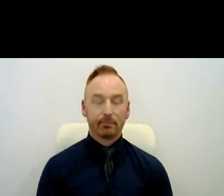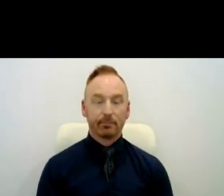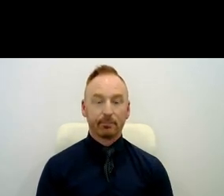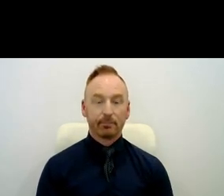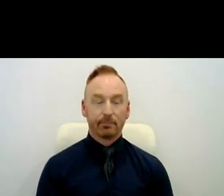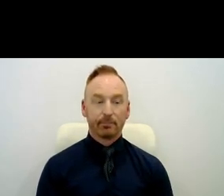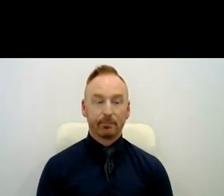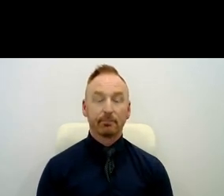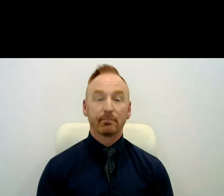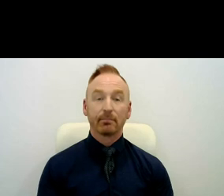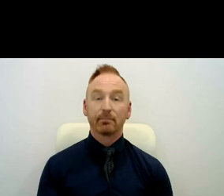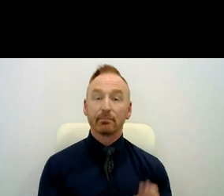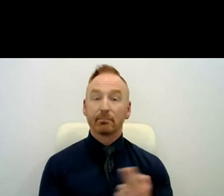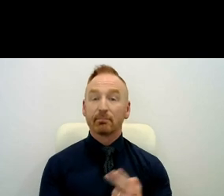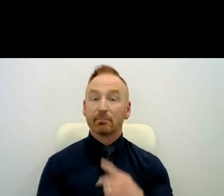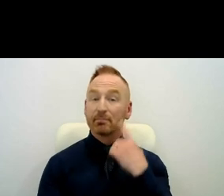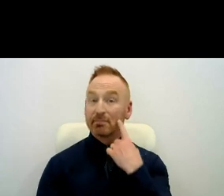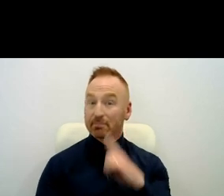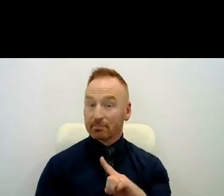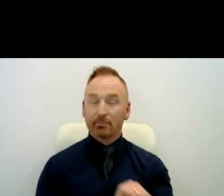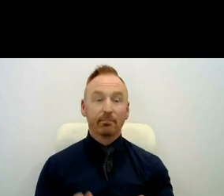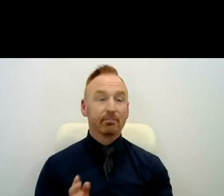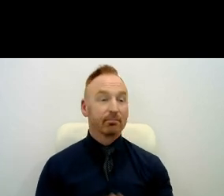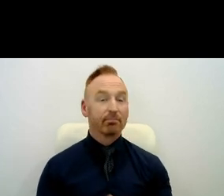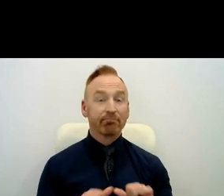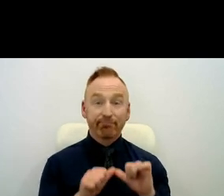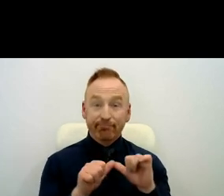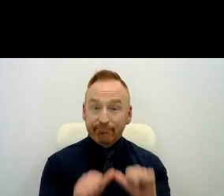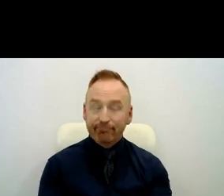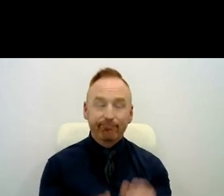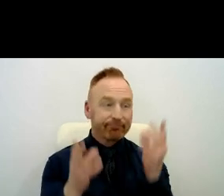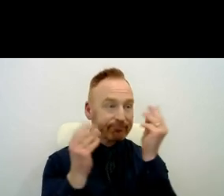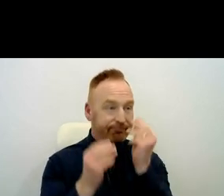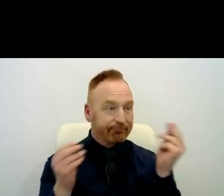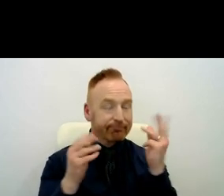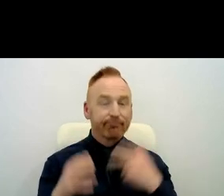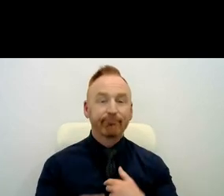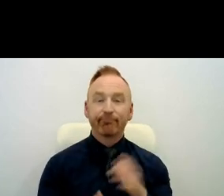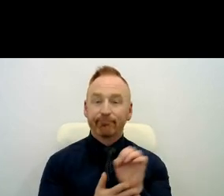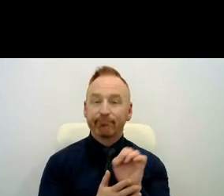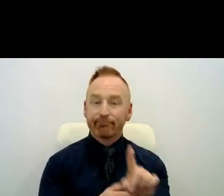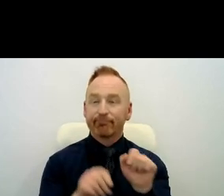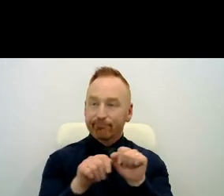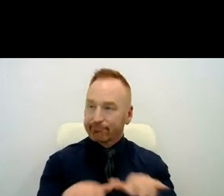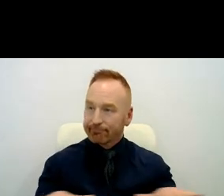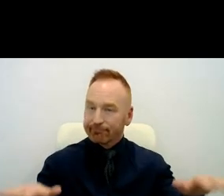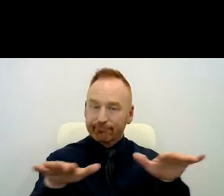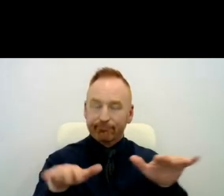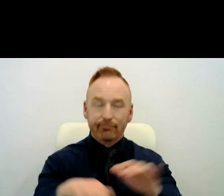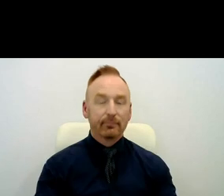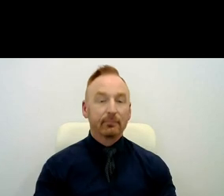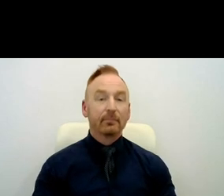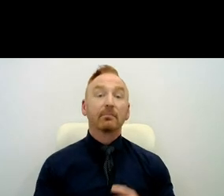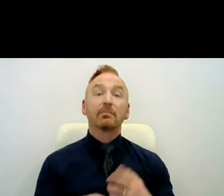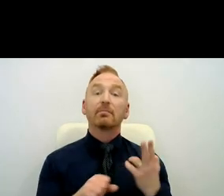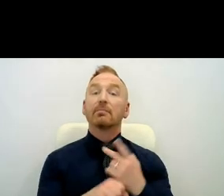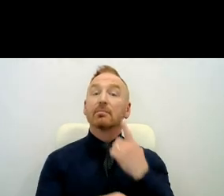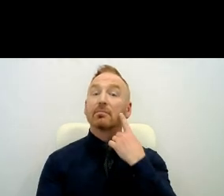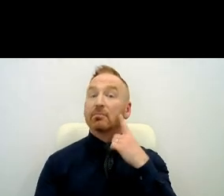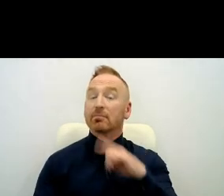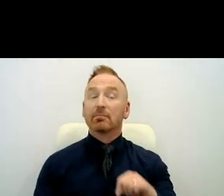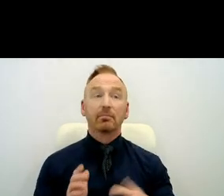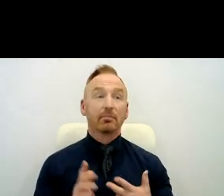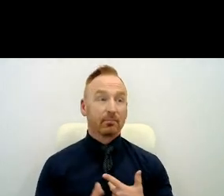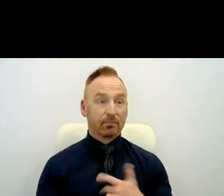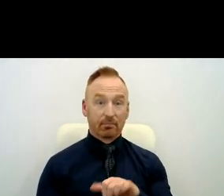Act and will be used for the continued informational and educational purposes. It will not be used